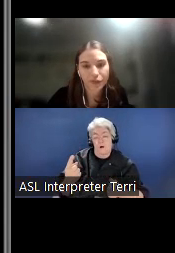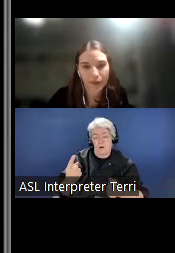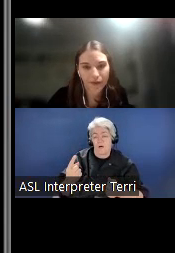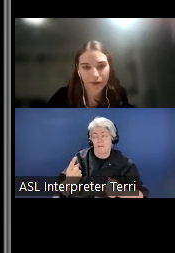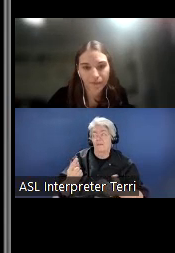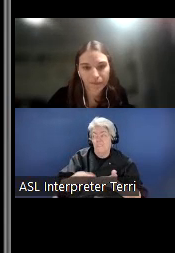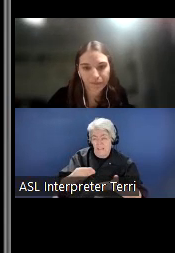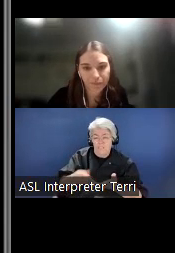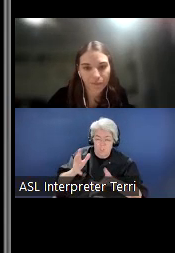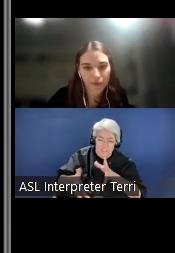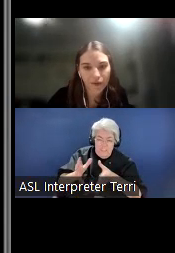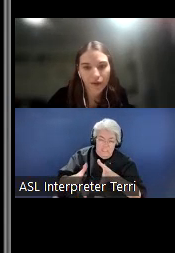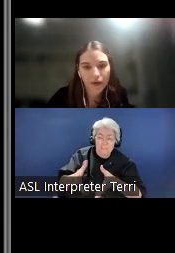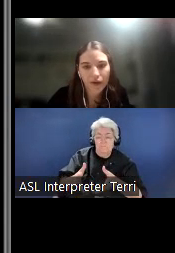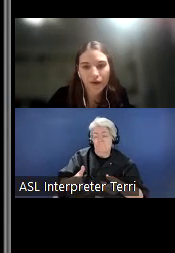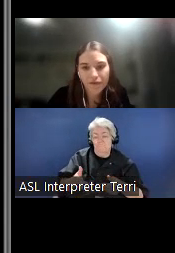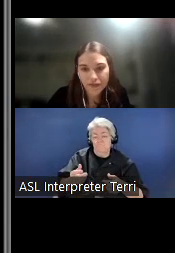one financial barrier.